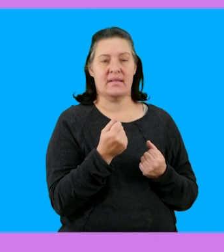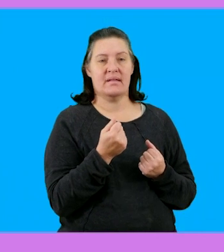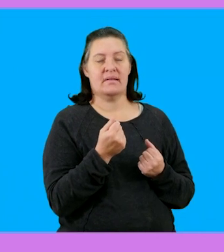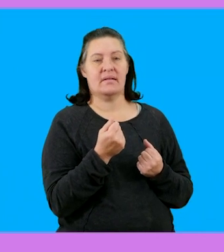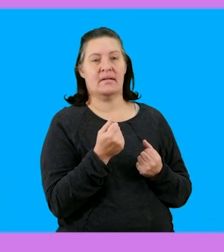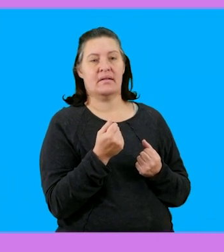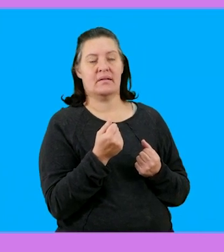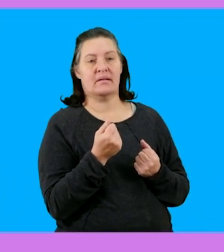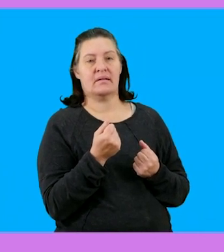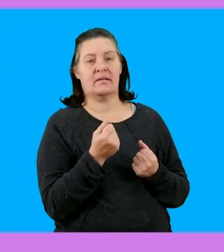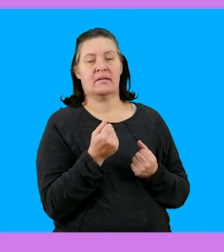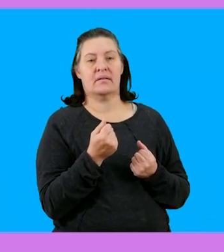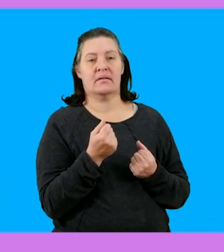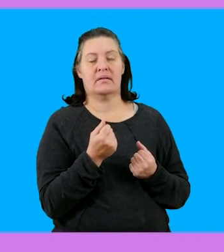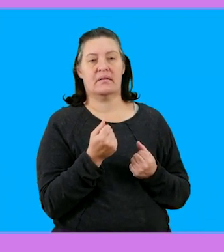right,